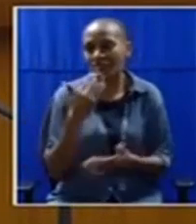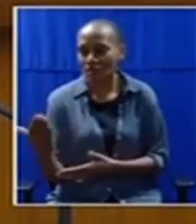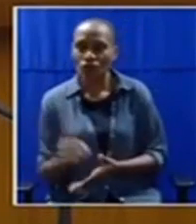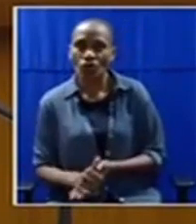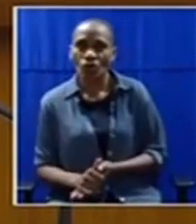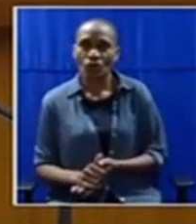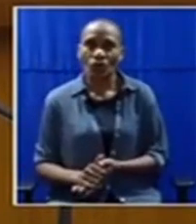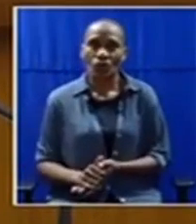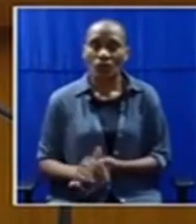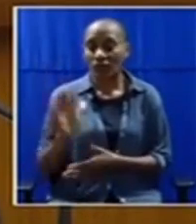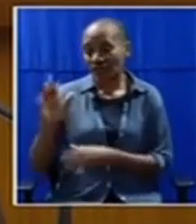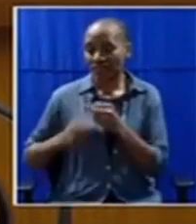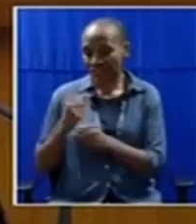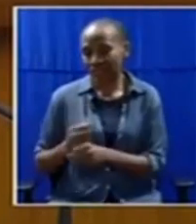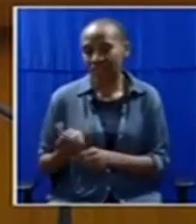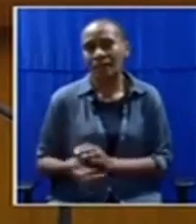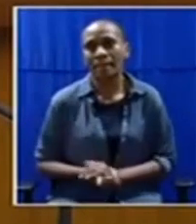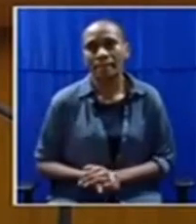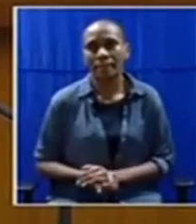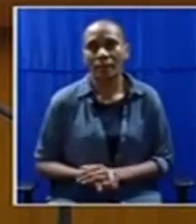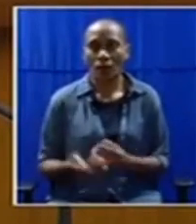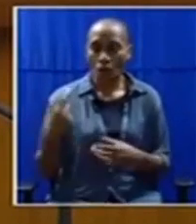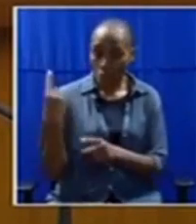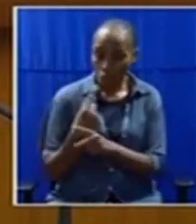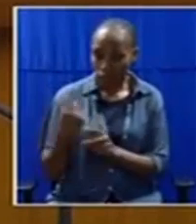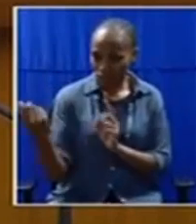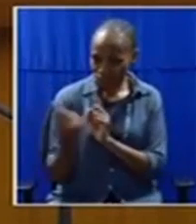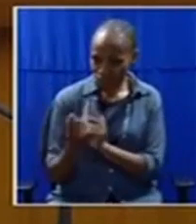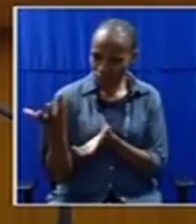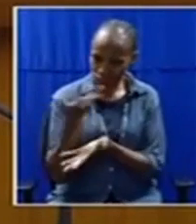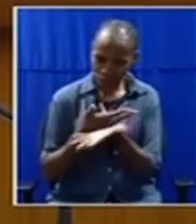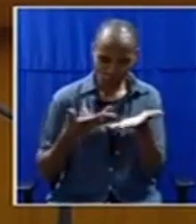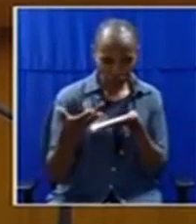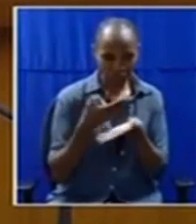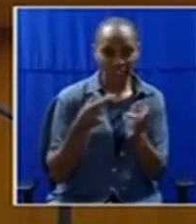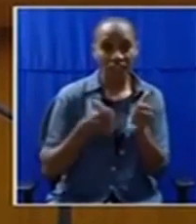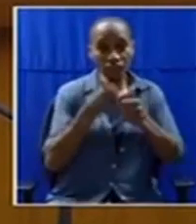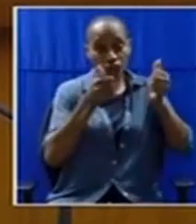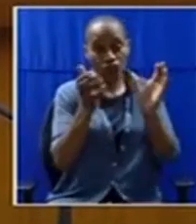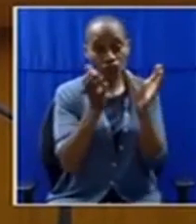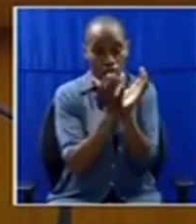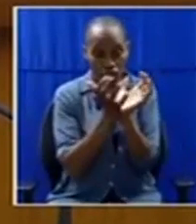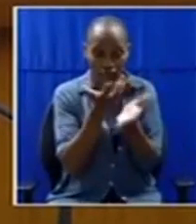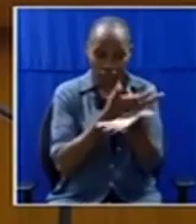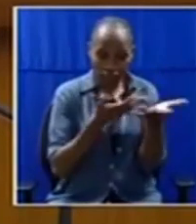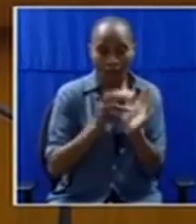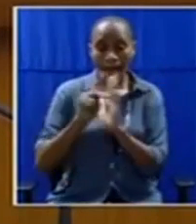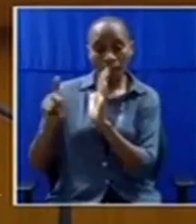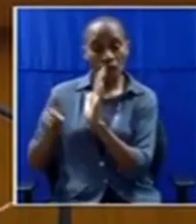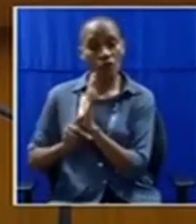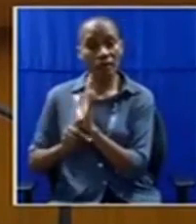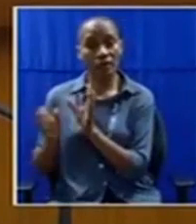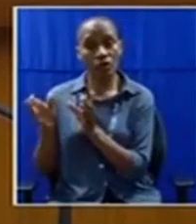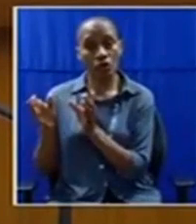the past 5 years. Our engagement in the Chief Whips Forum, the National Assembly Programming Committee